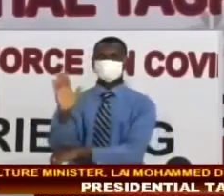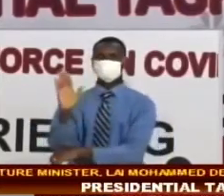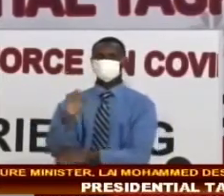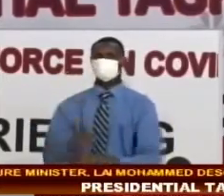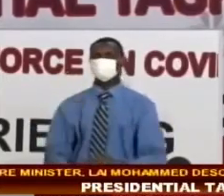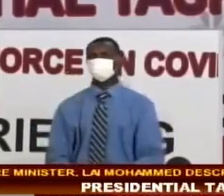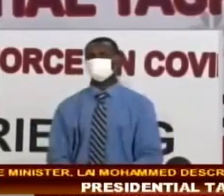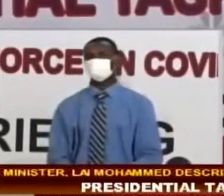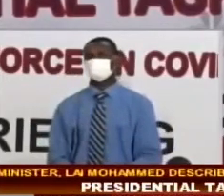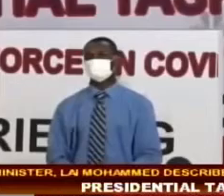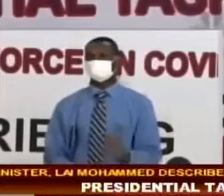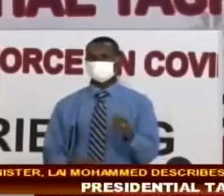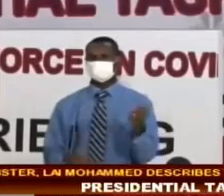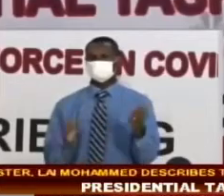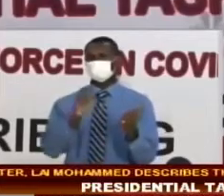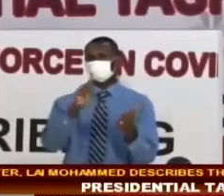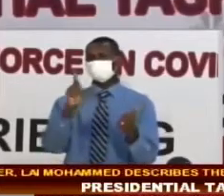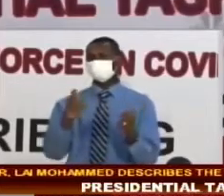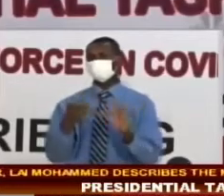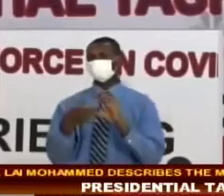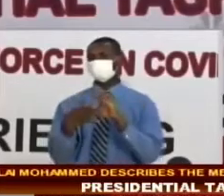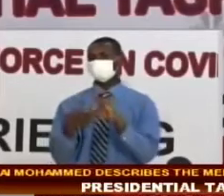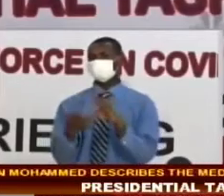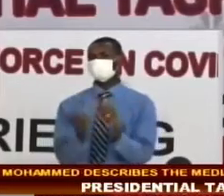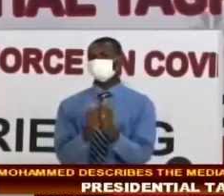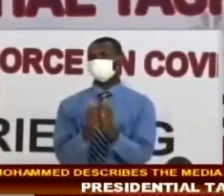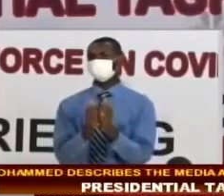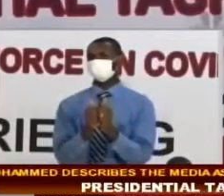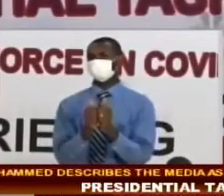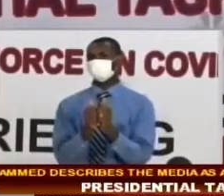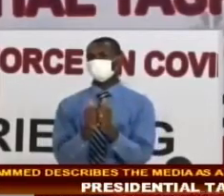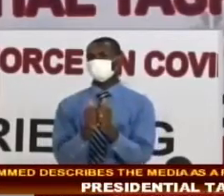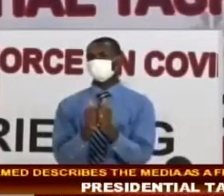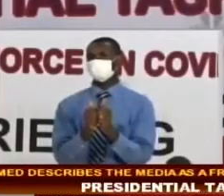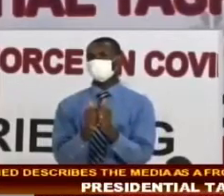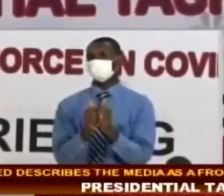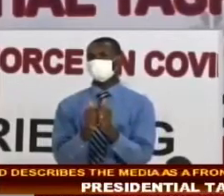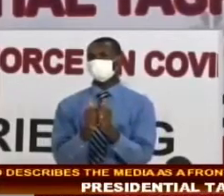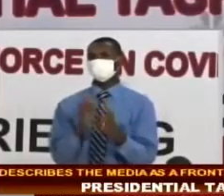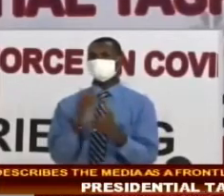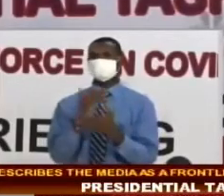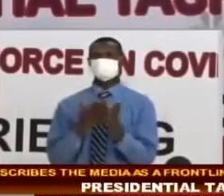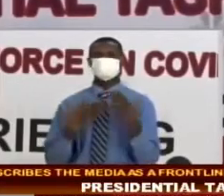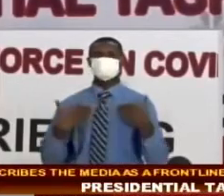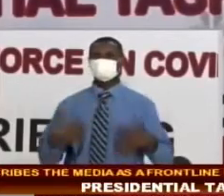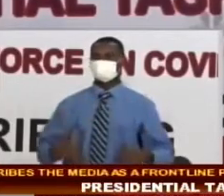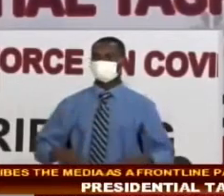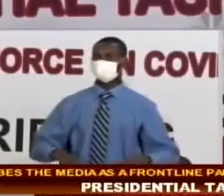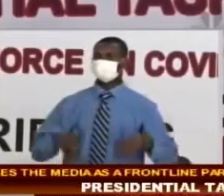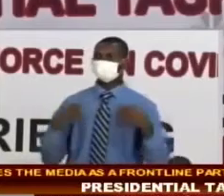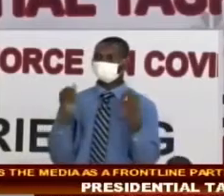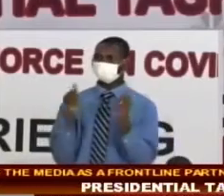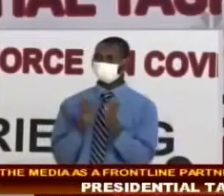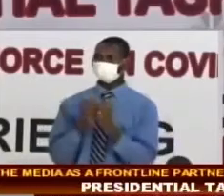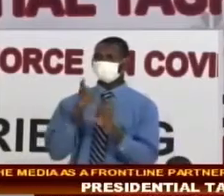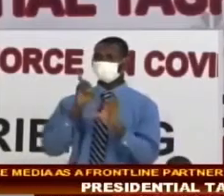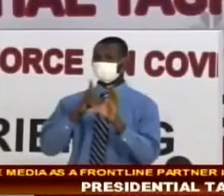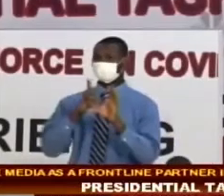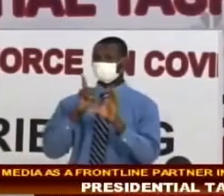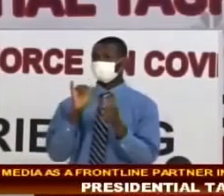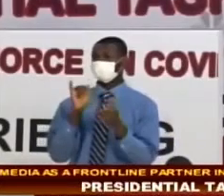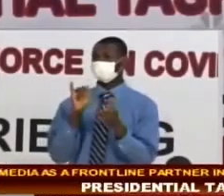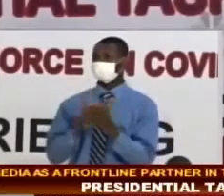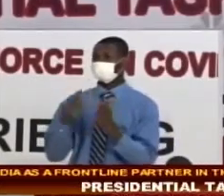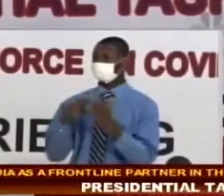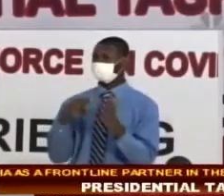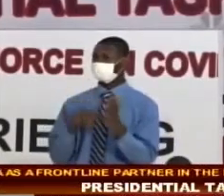The other question has to do with somebody living with disability that reported to you. Can